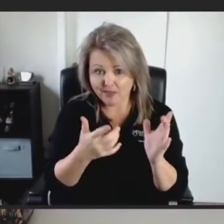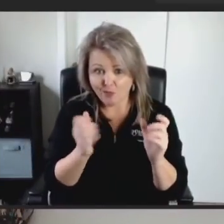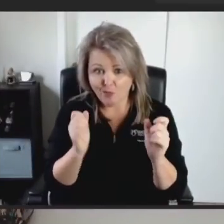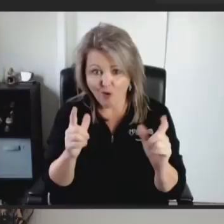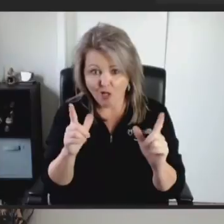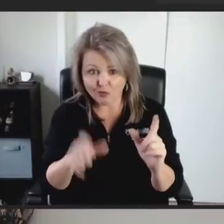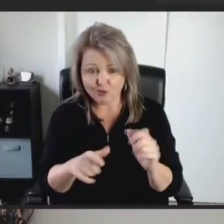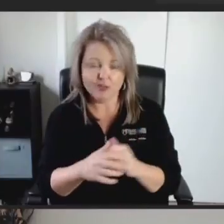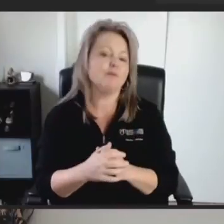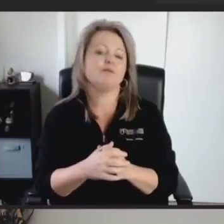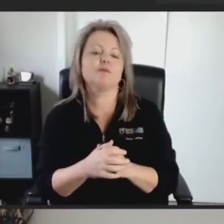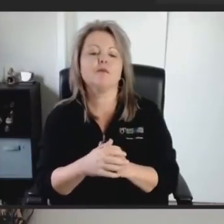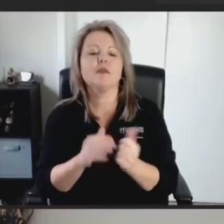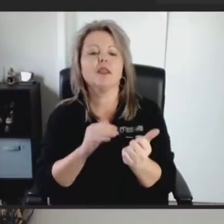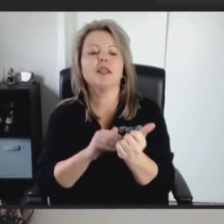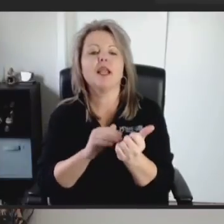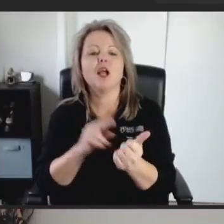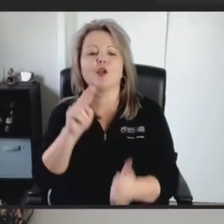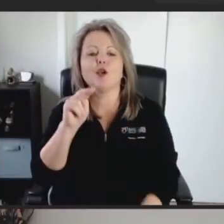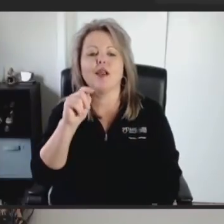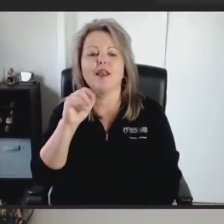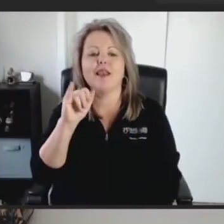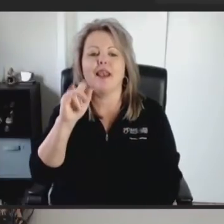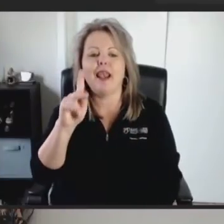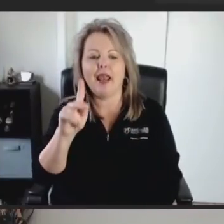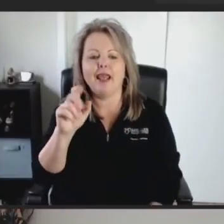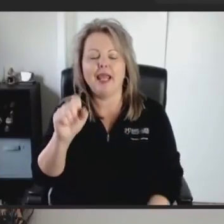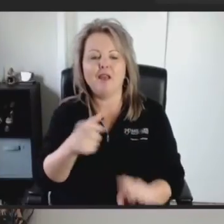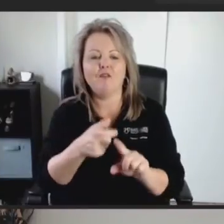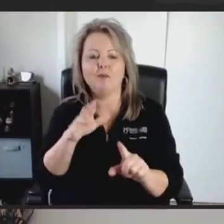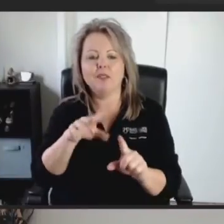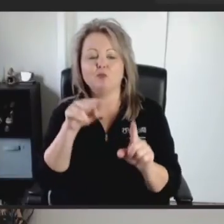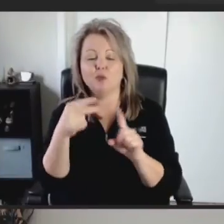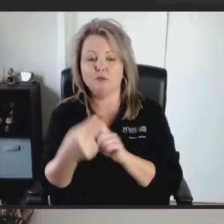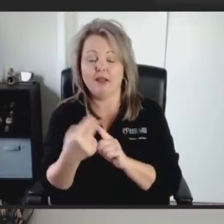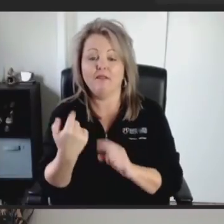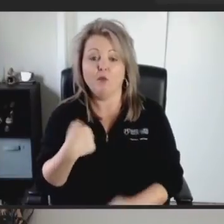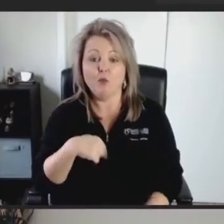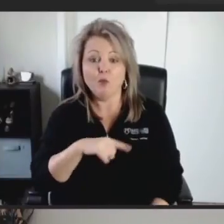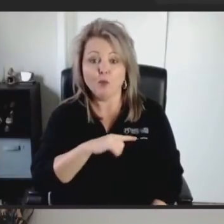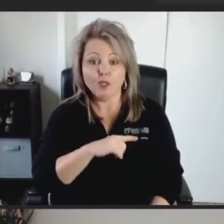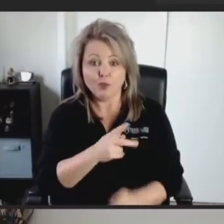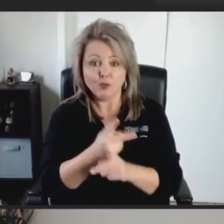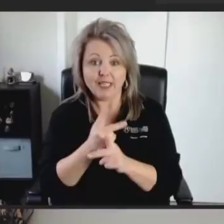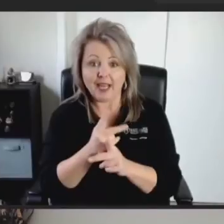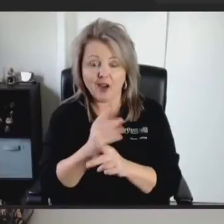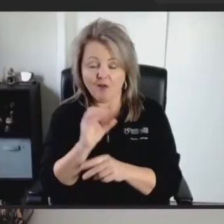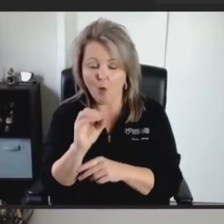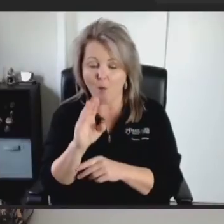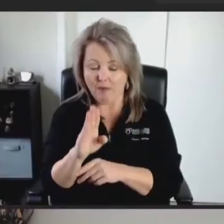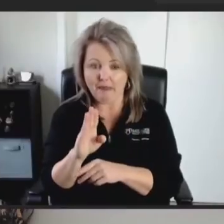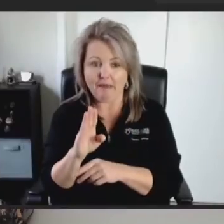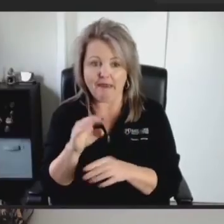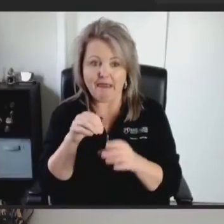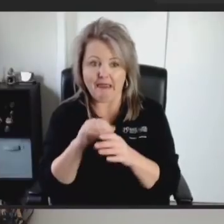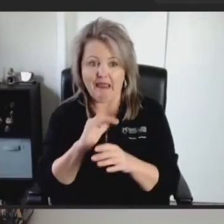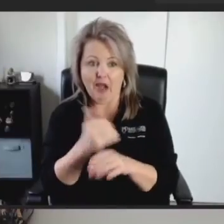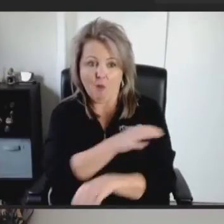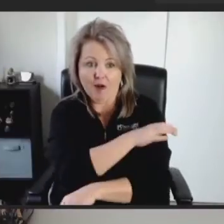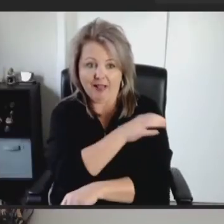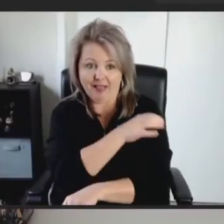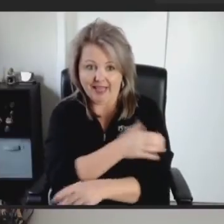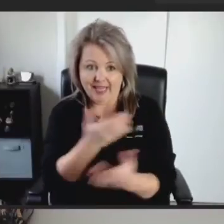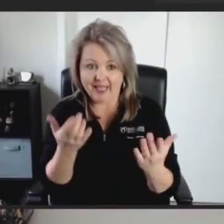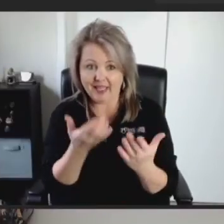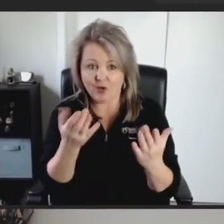And Dr. Knight can answer this as well from his perspective, but we do have, we do take care of OB patients in our clinic as well here.